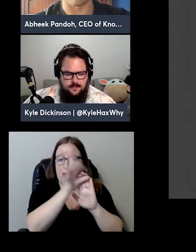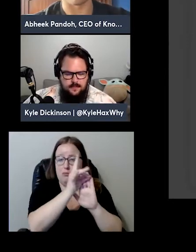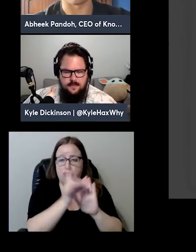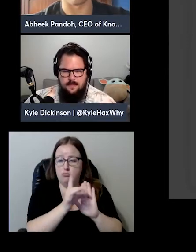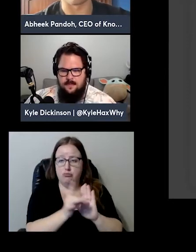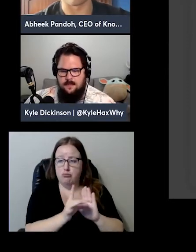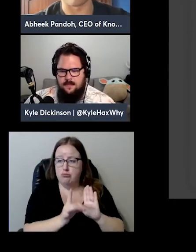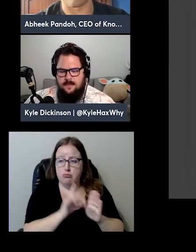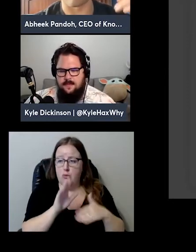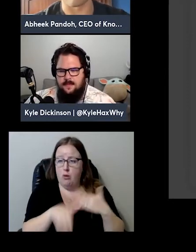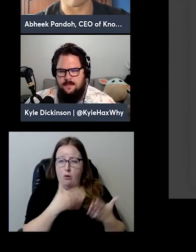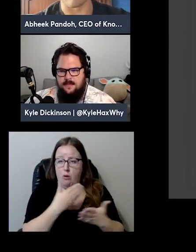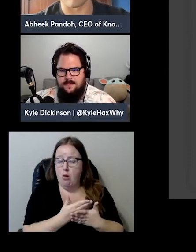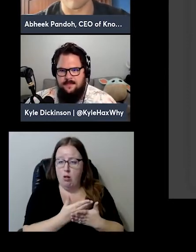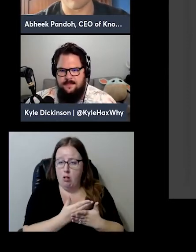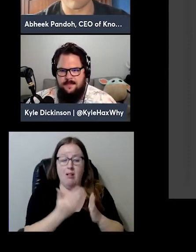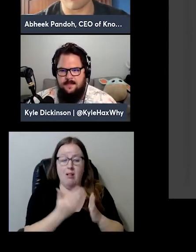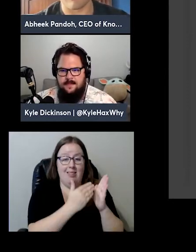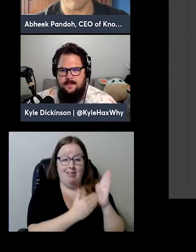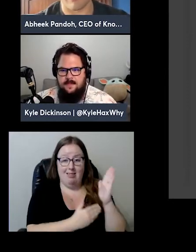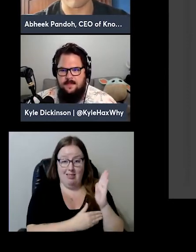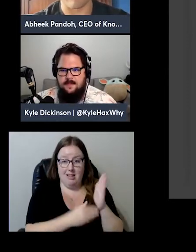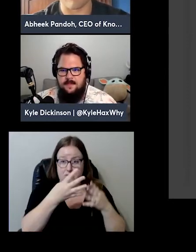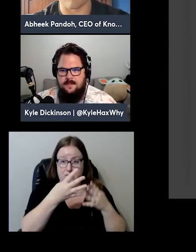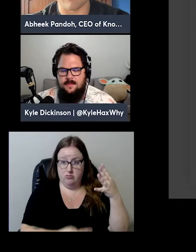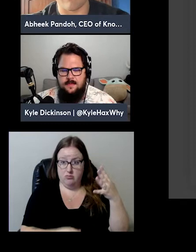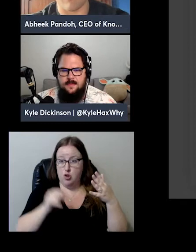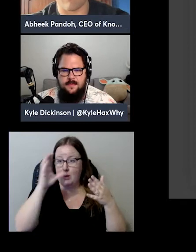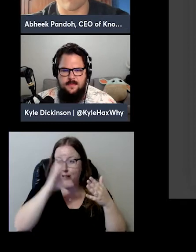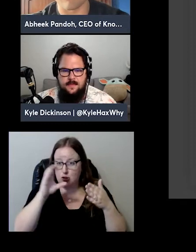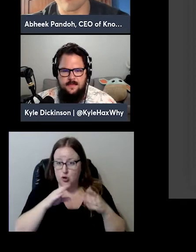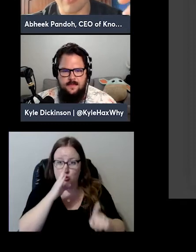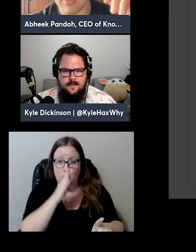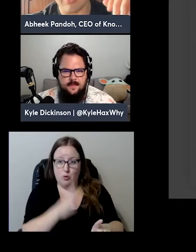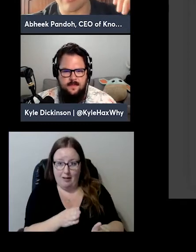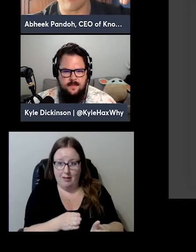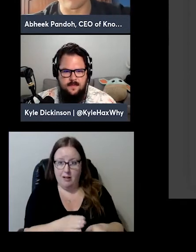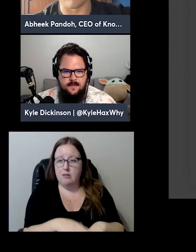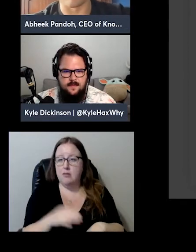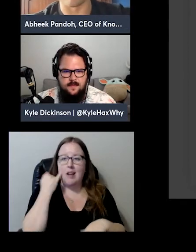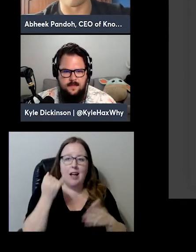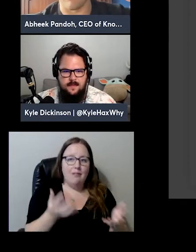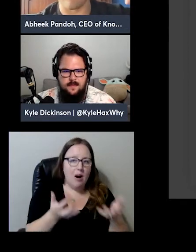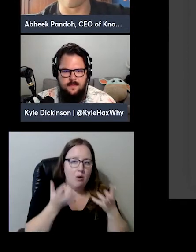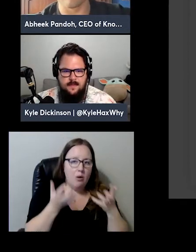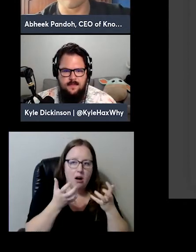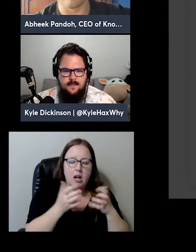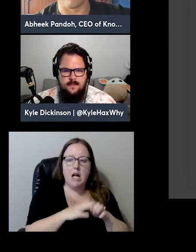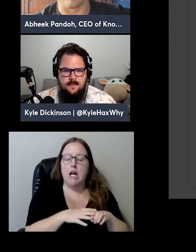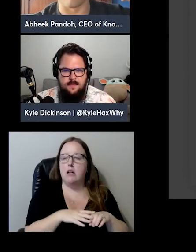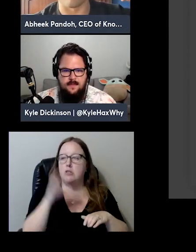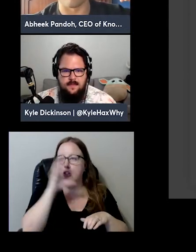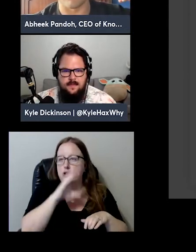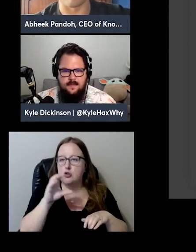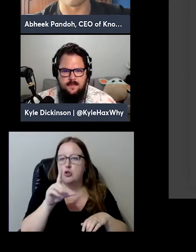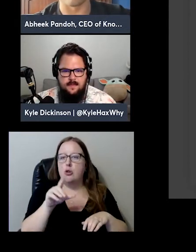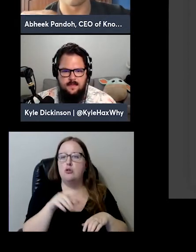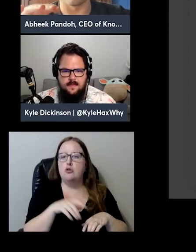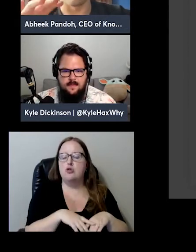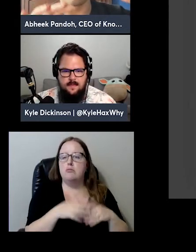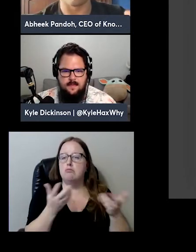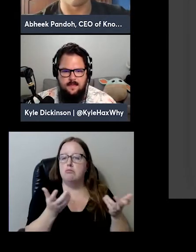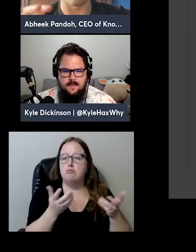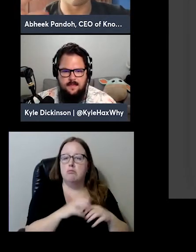And if the list was longer, you could even search, directly here. So like if I wanted to, we search, live. And